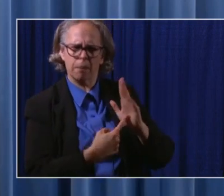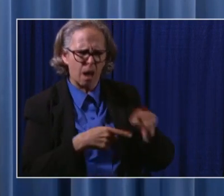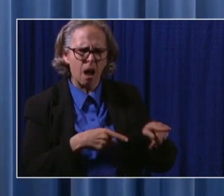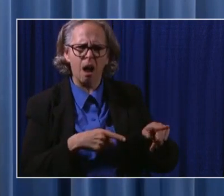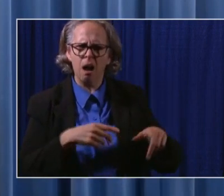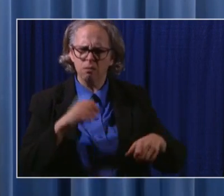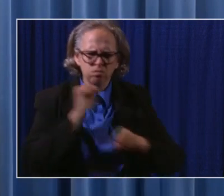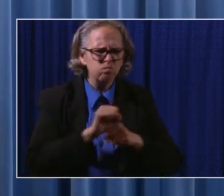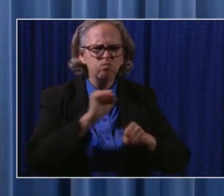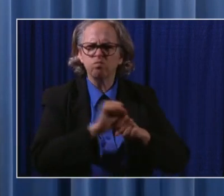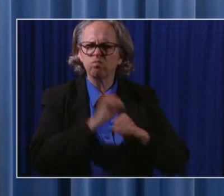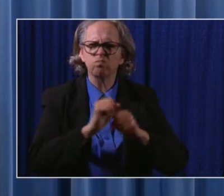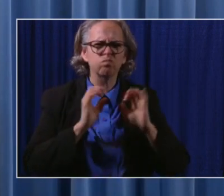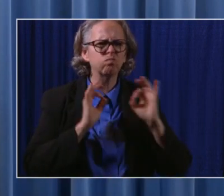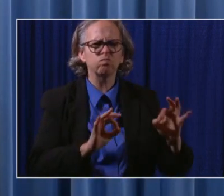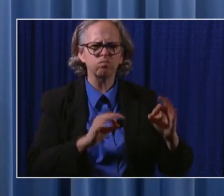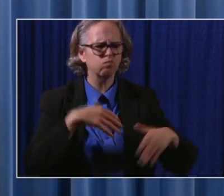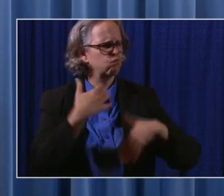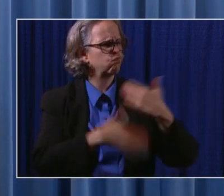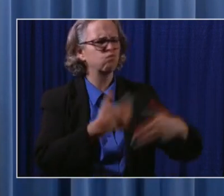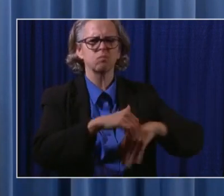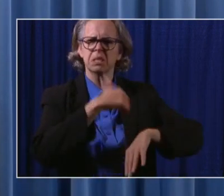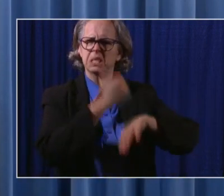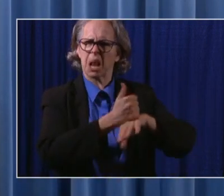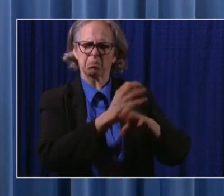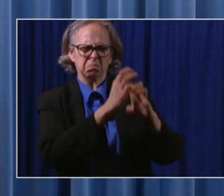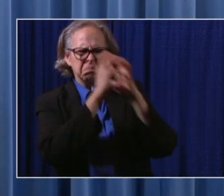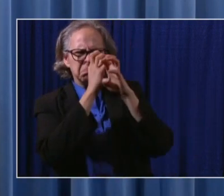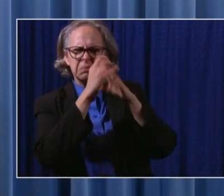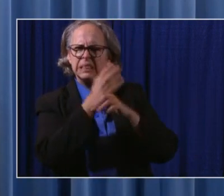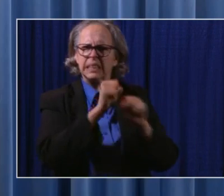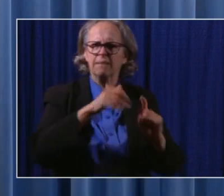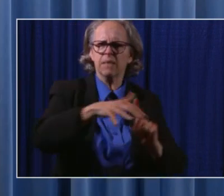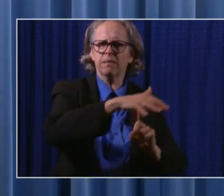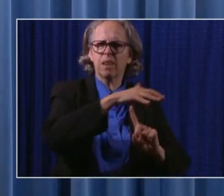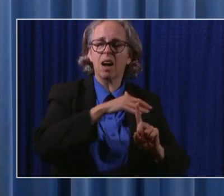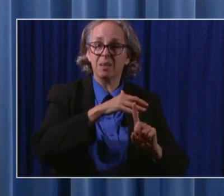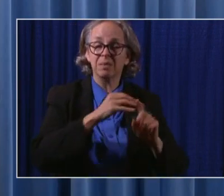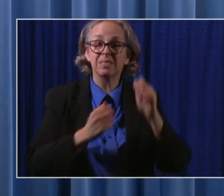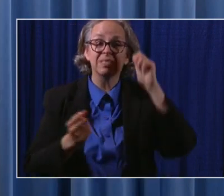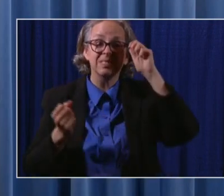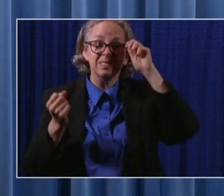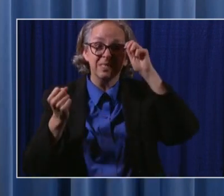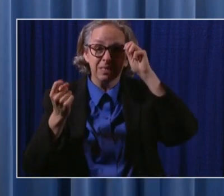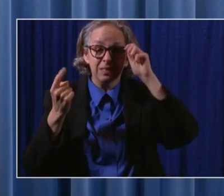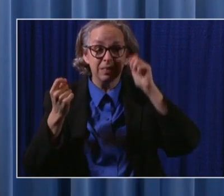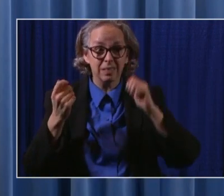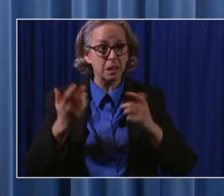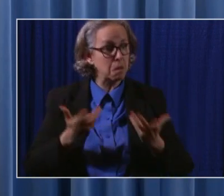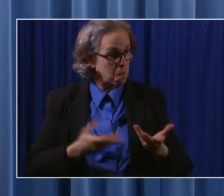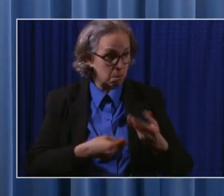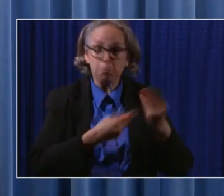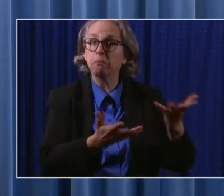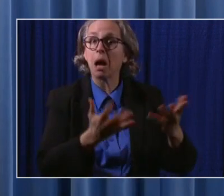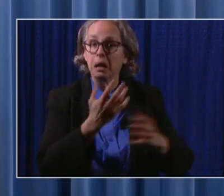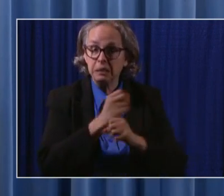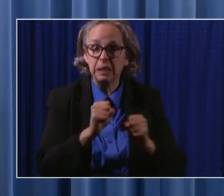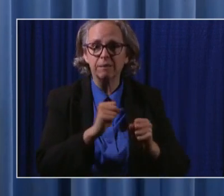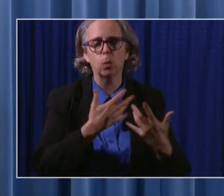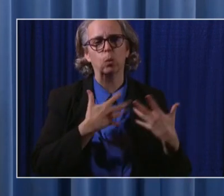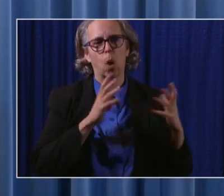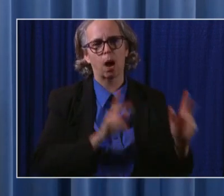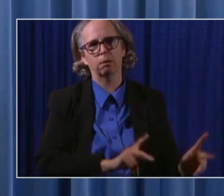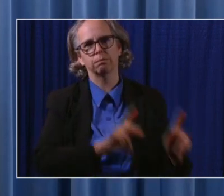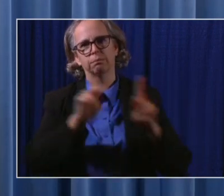hard, taking a lot of good safety measures to ensure that these fairs, their particular fair, is safe. Clark County, judges there